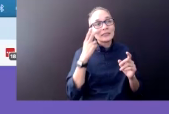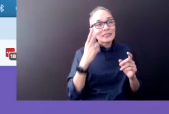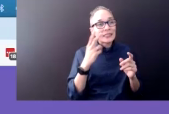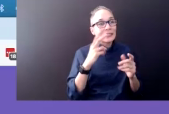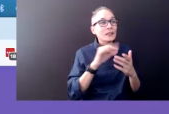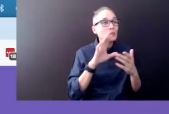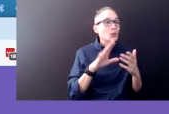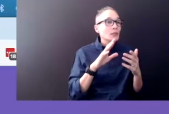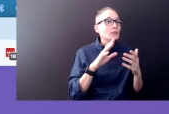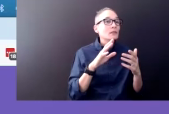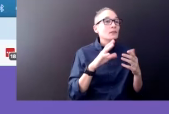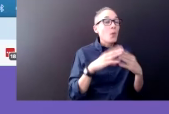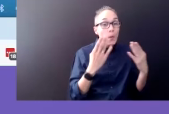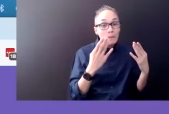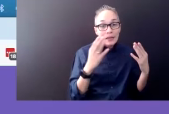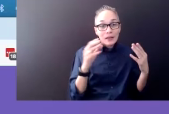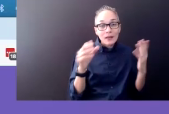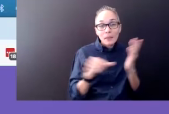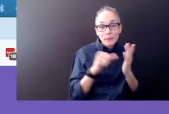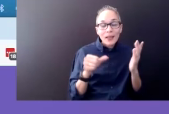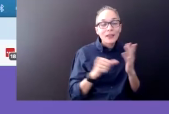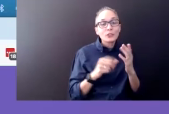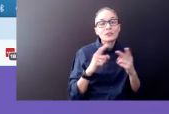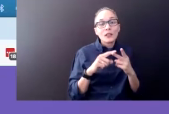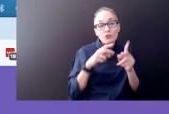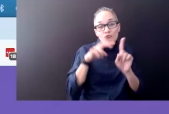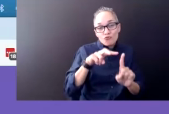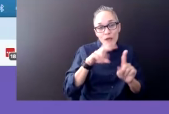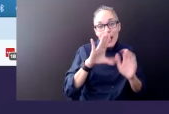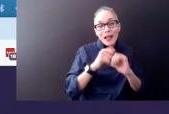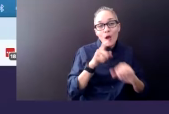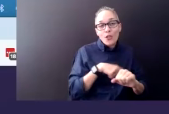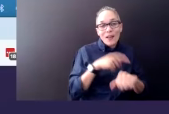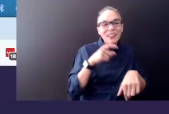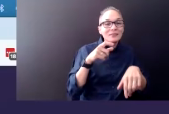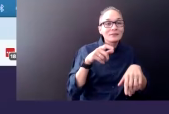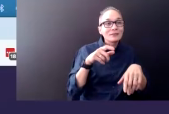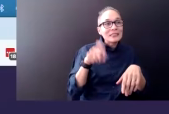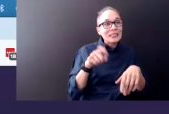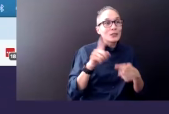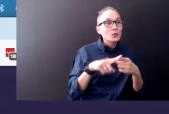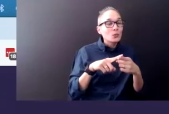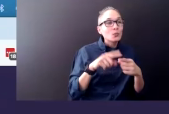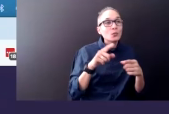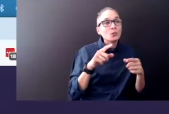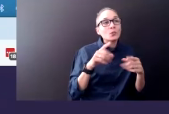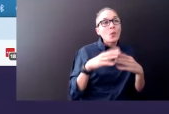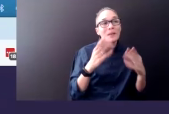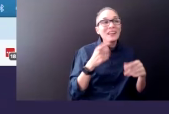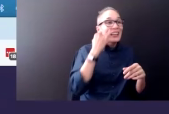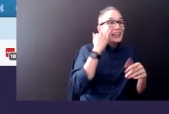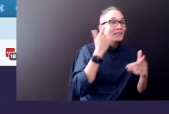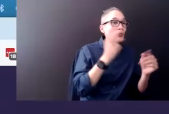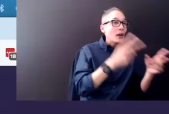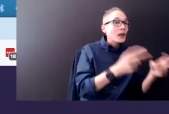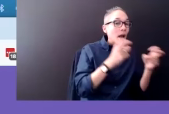We could track like how long it took them to write the summary. If they try to copy paste, they're not allowed to copy paste. These are